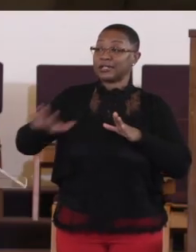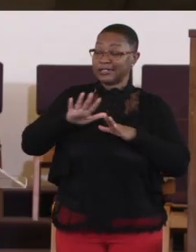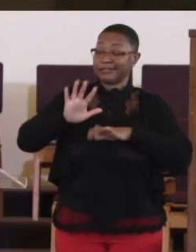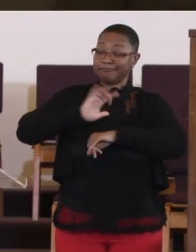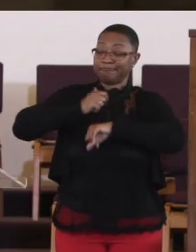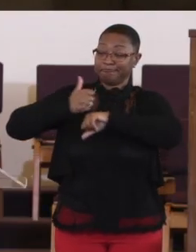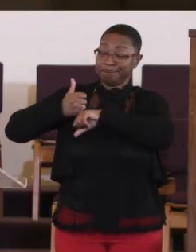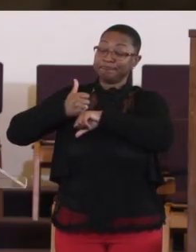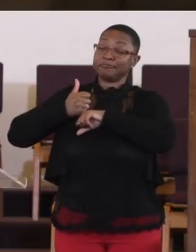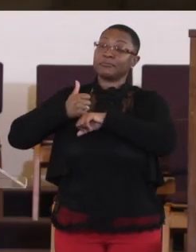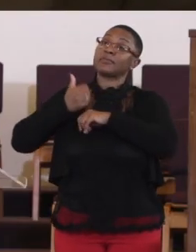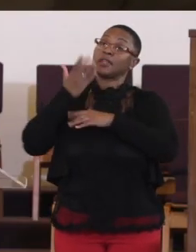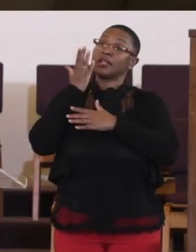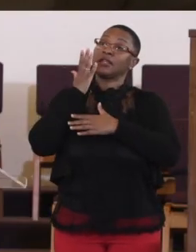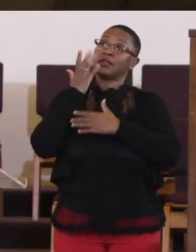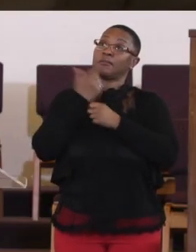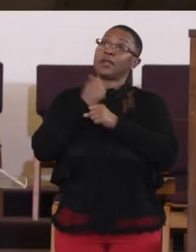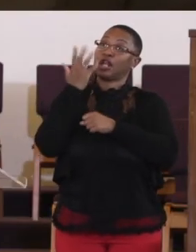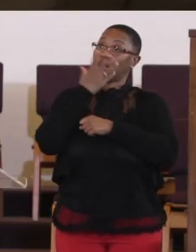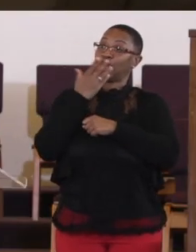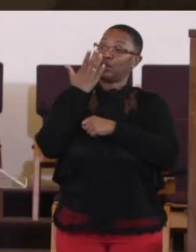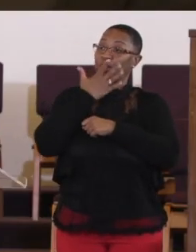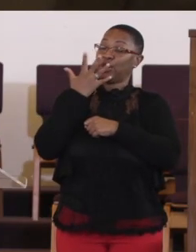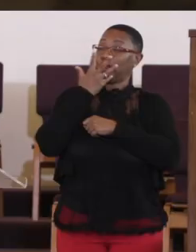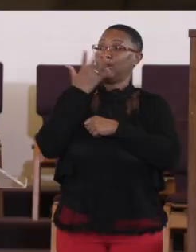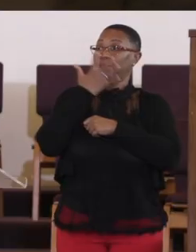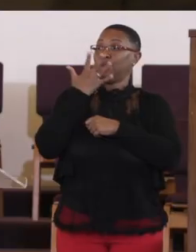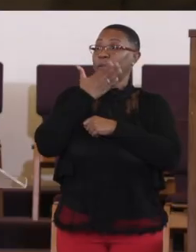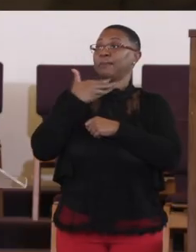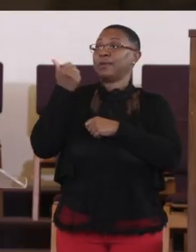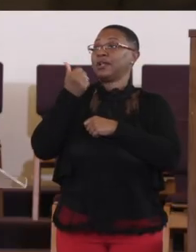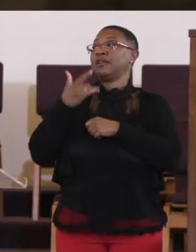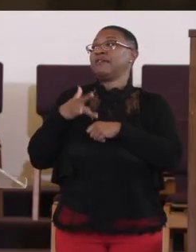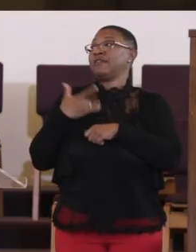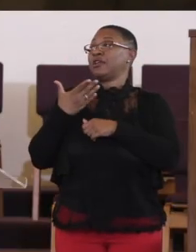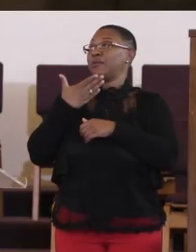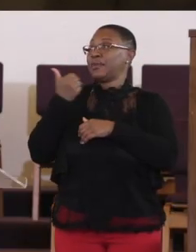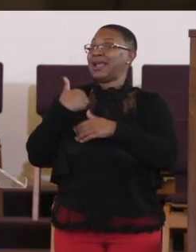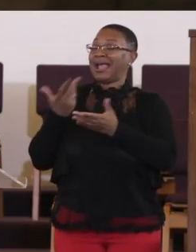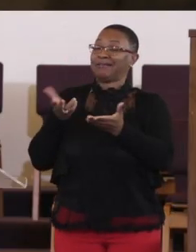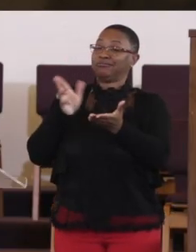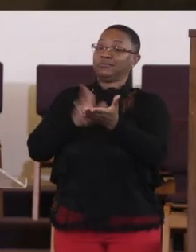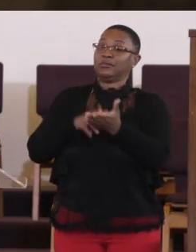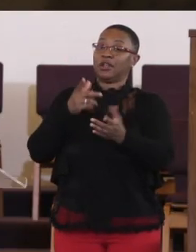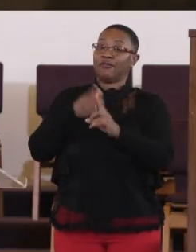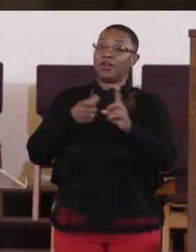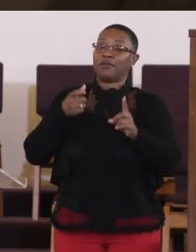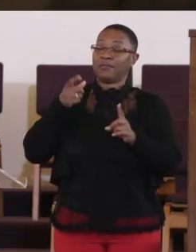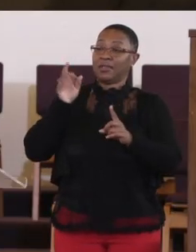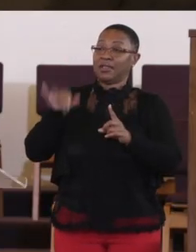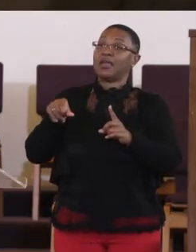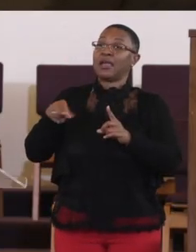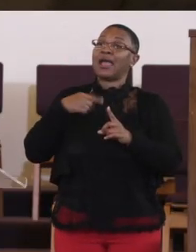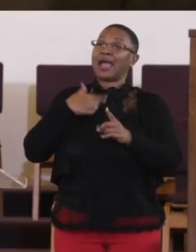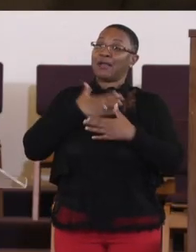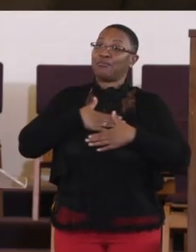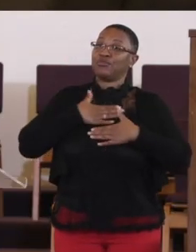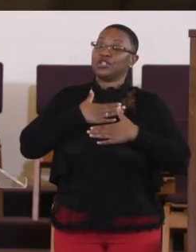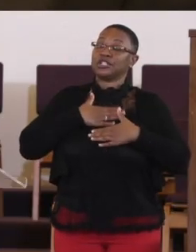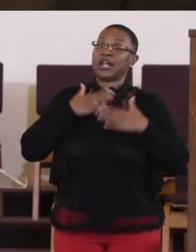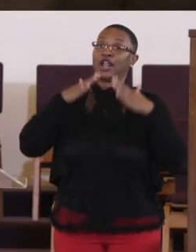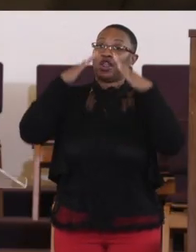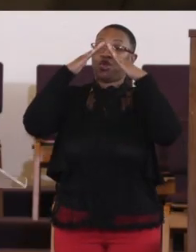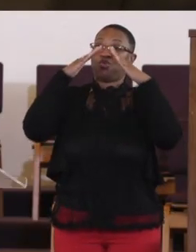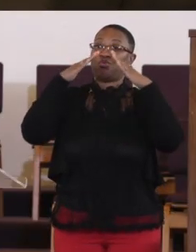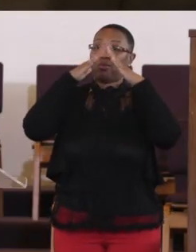and make it look better and make us feel better. I just signed off on my project, and I appreciate the roof I have and everything